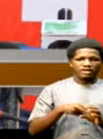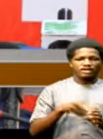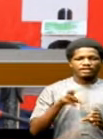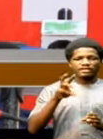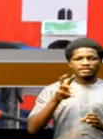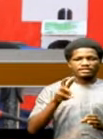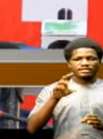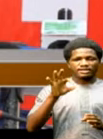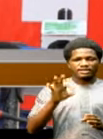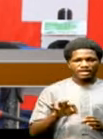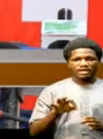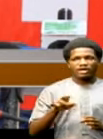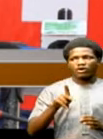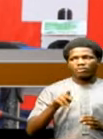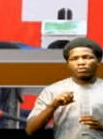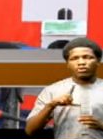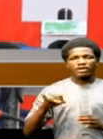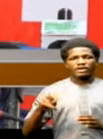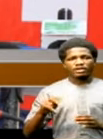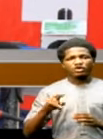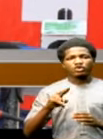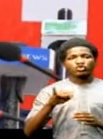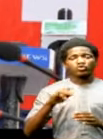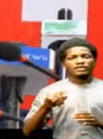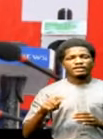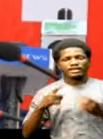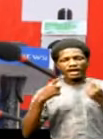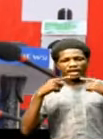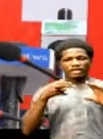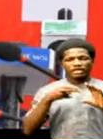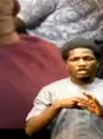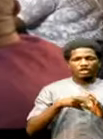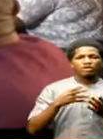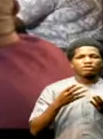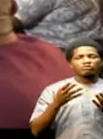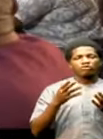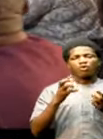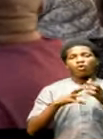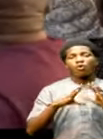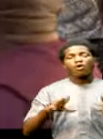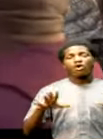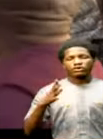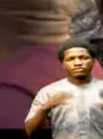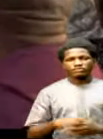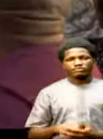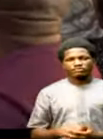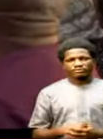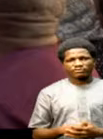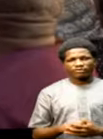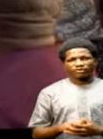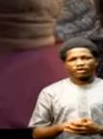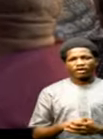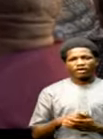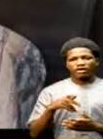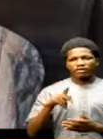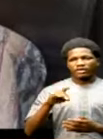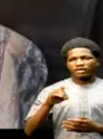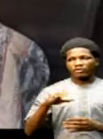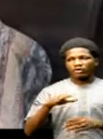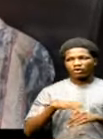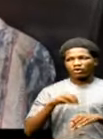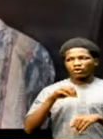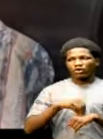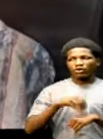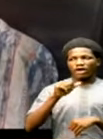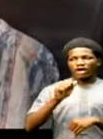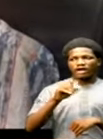announced to the whole world by INEC returning officers. PDP called on the people of Adamawa State, particularly its